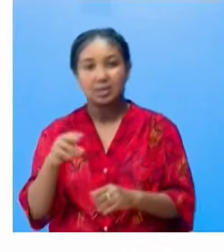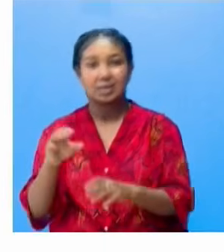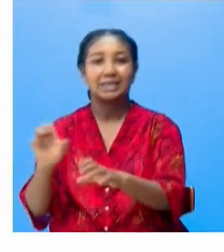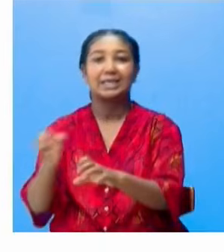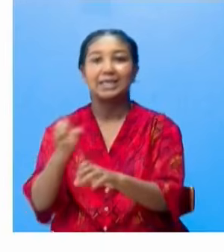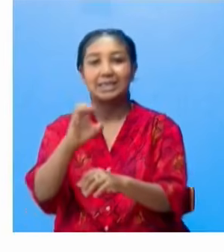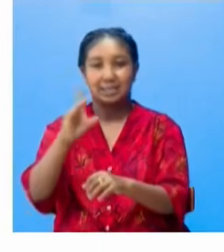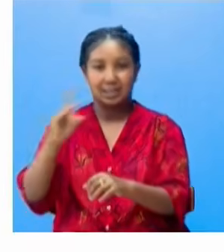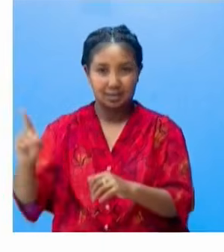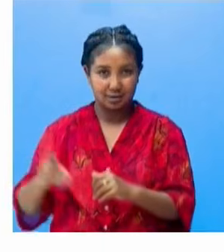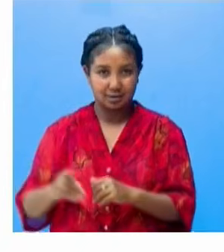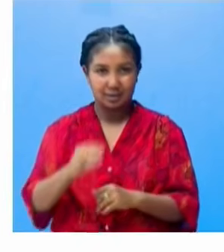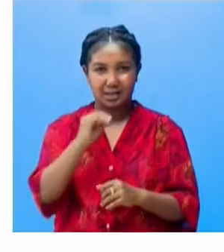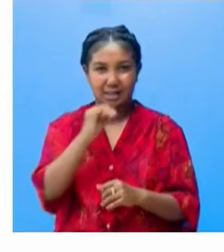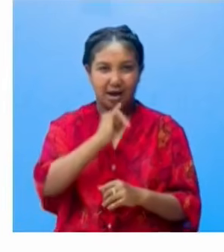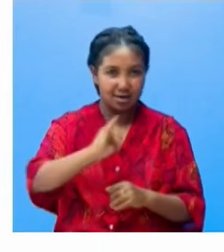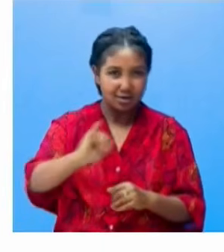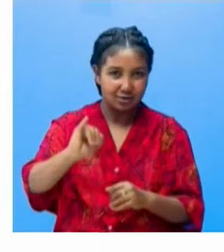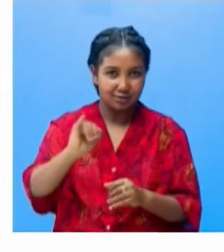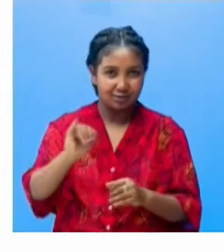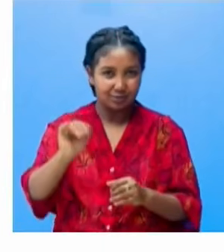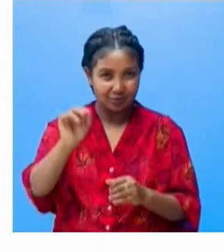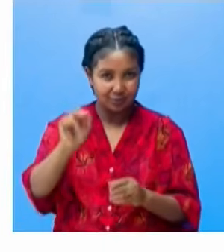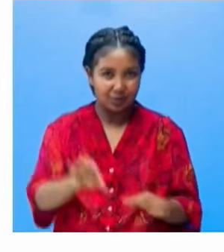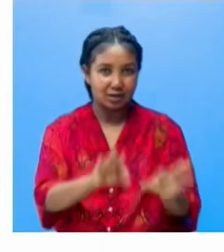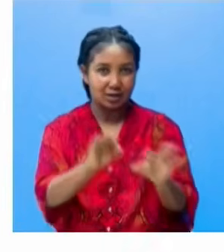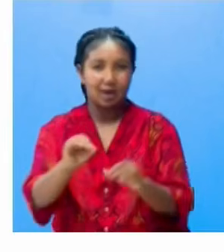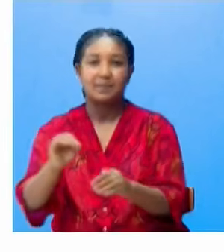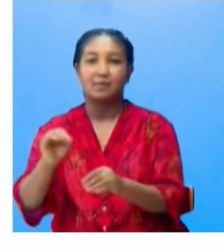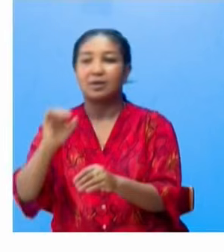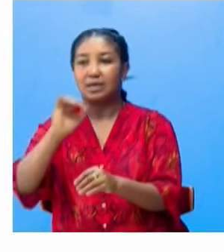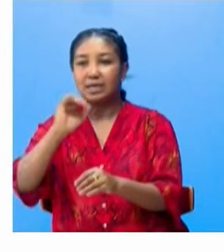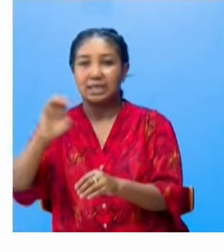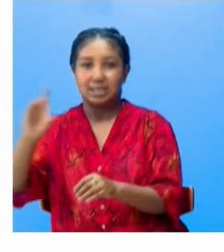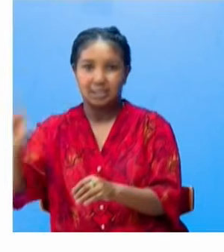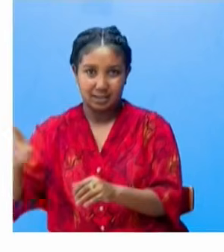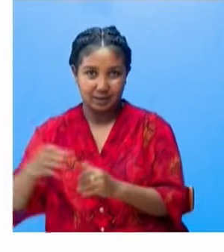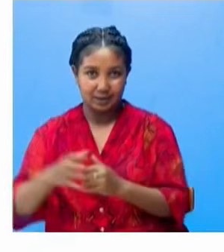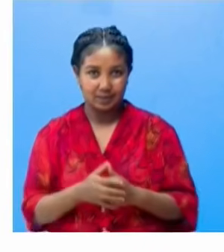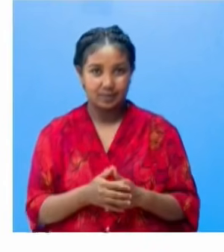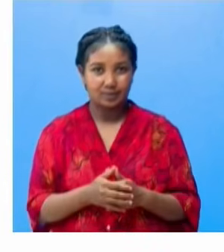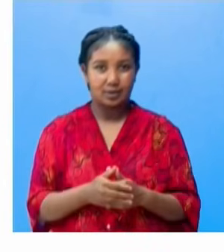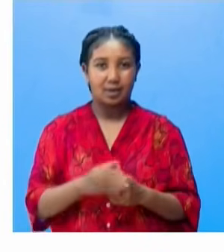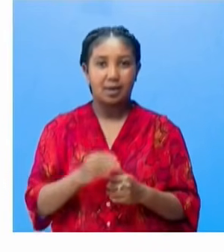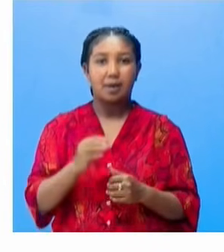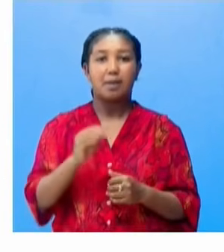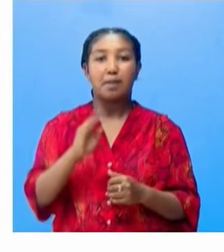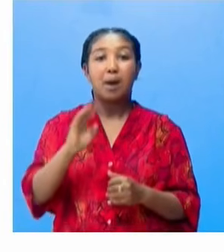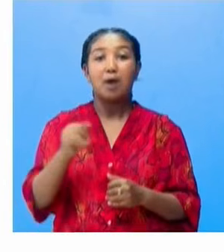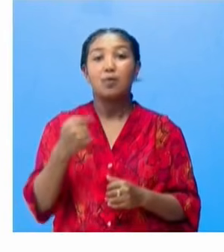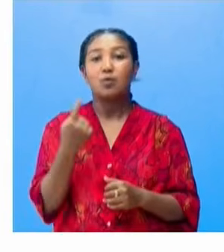cleaned, not cleaning, okay? Cleaned by Abel.